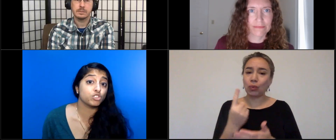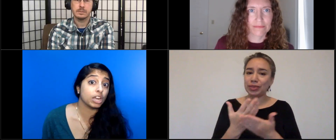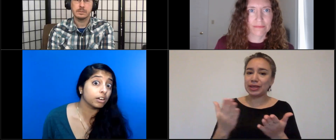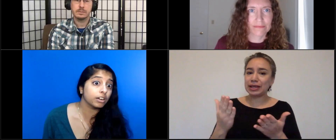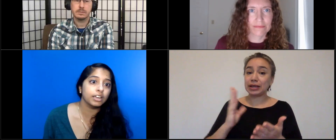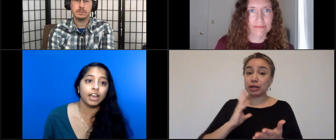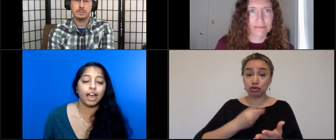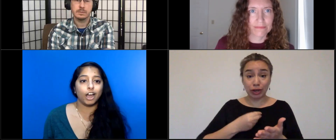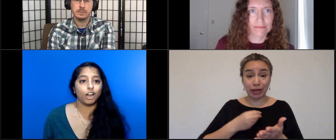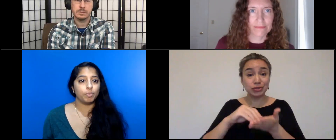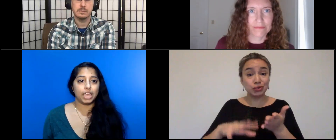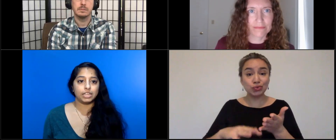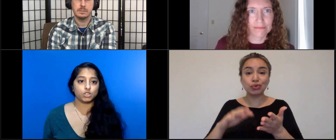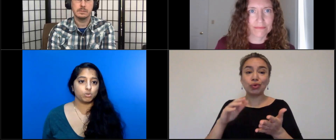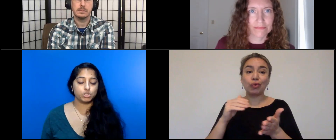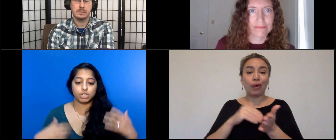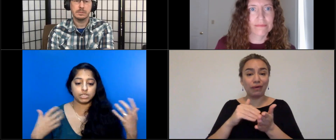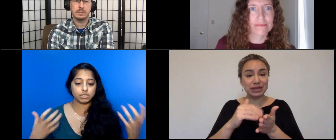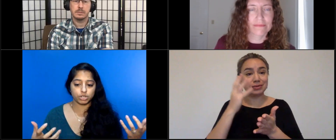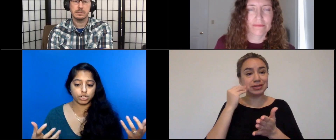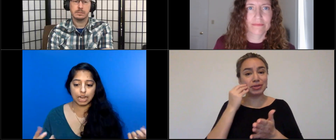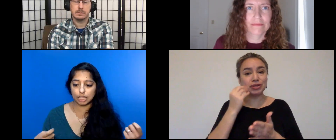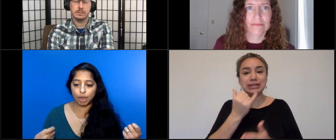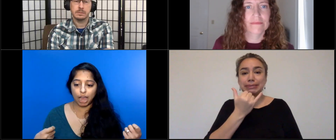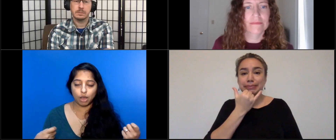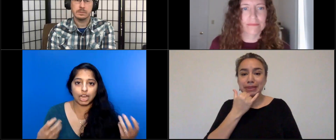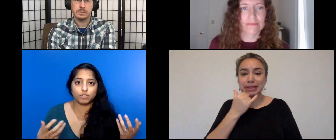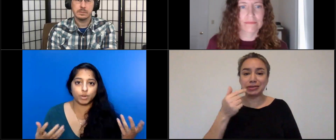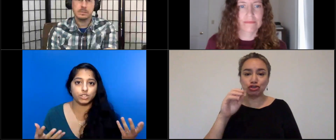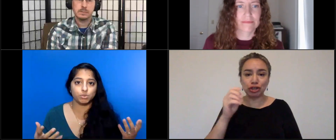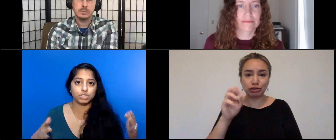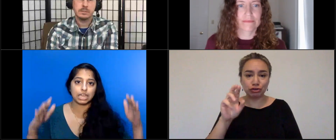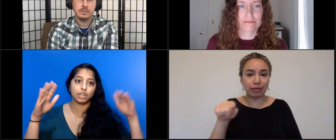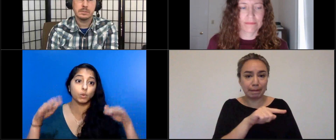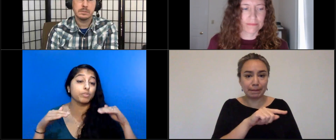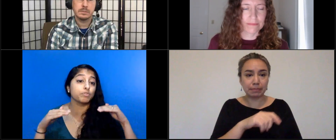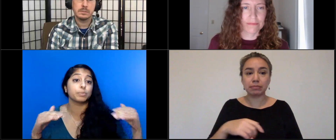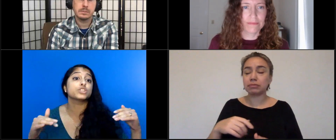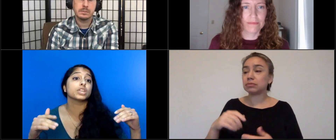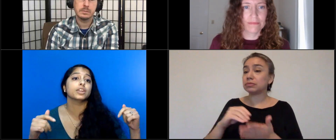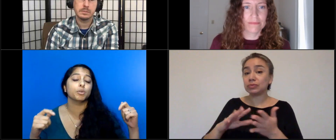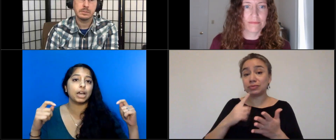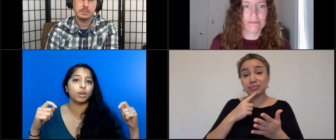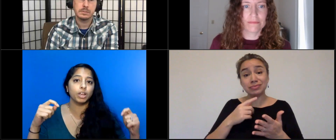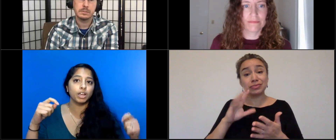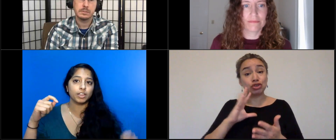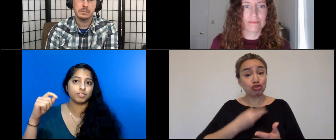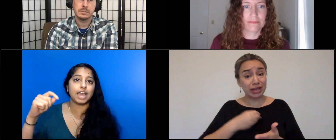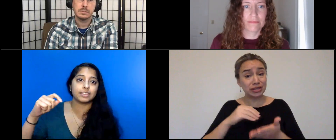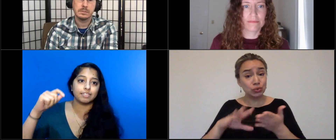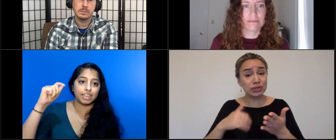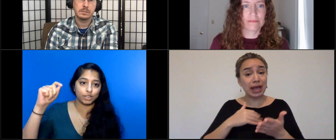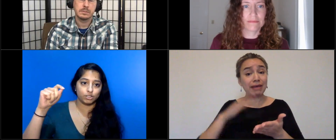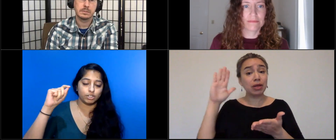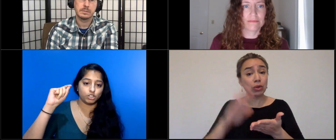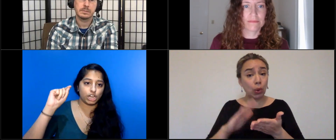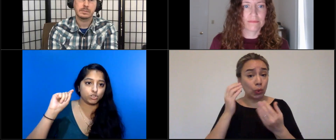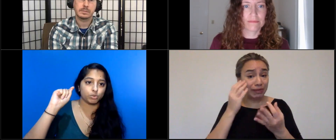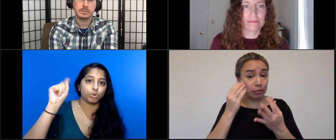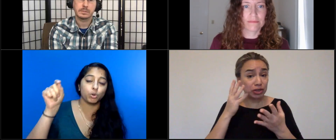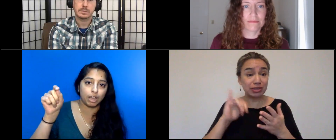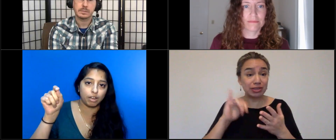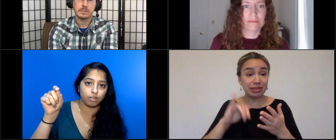getting misgendered. And so students were talking about how a lot of trans students had low information about the fact that they